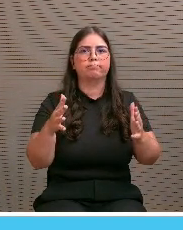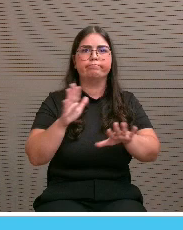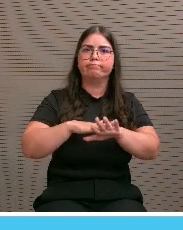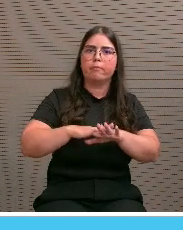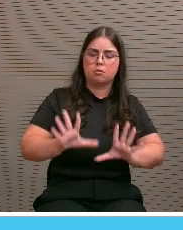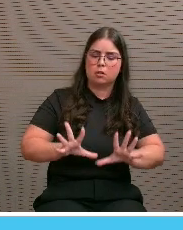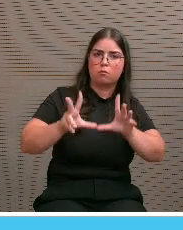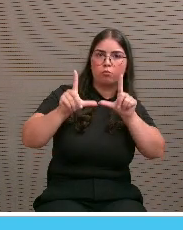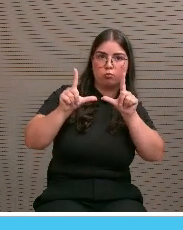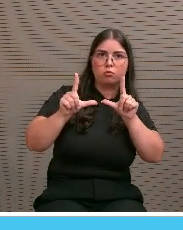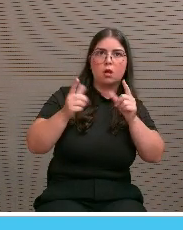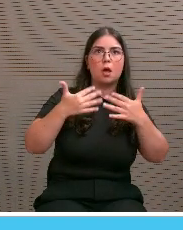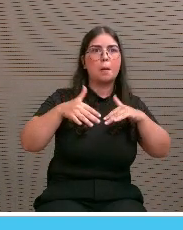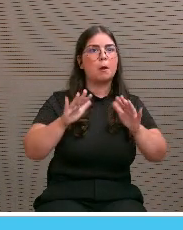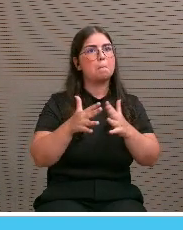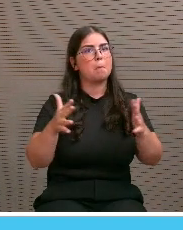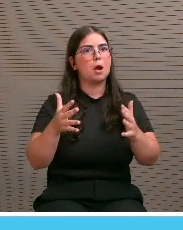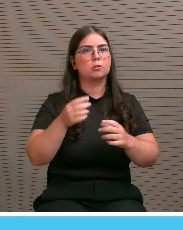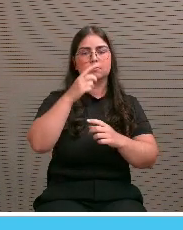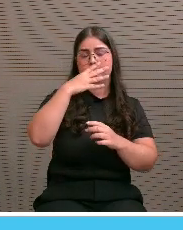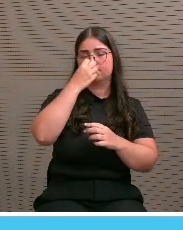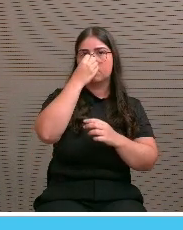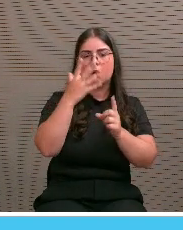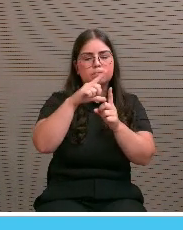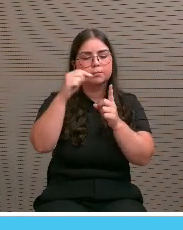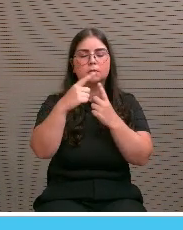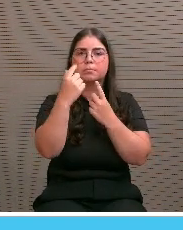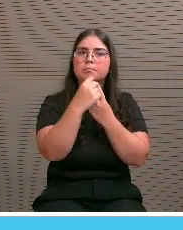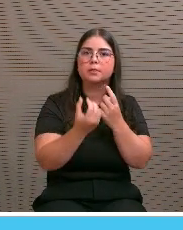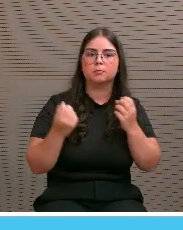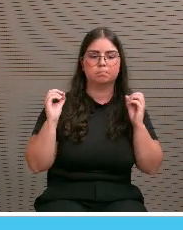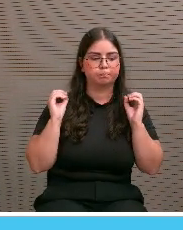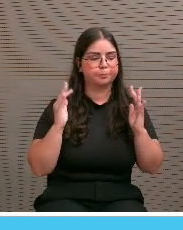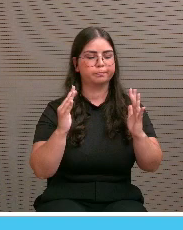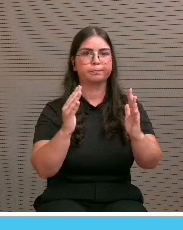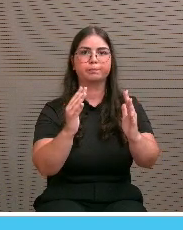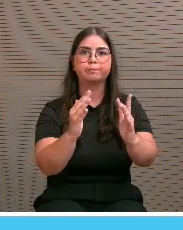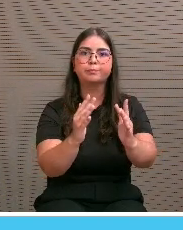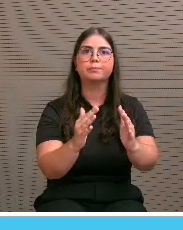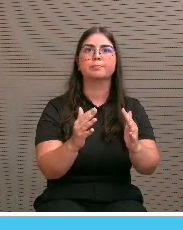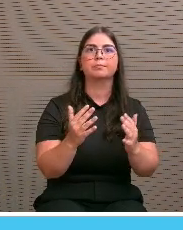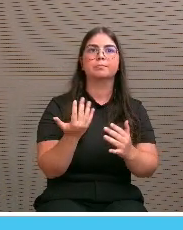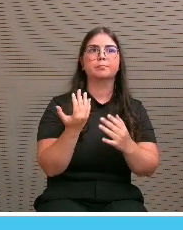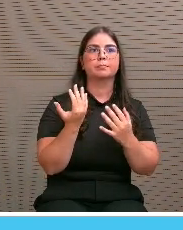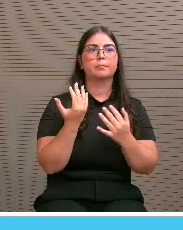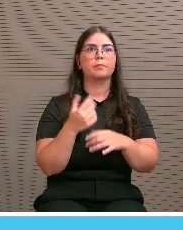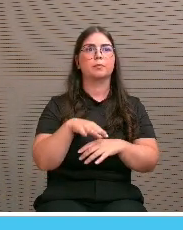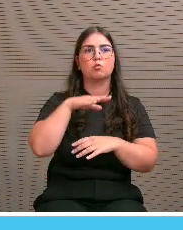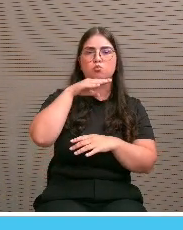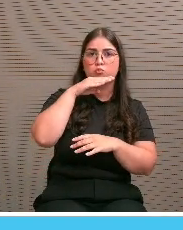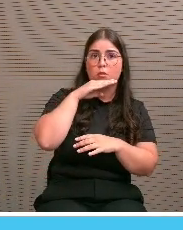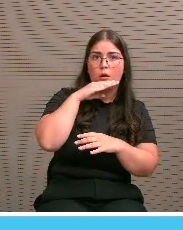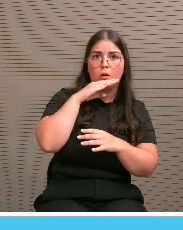many plants and many crops and the dogs that we have as pets, this has been deliberate